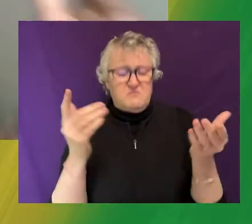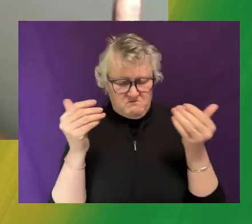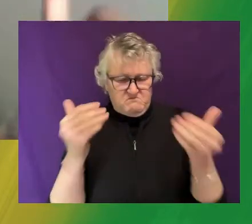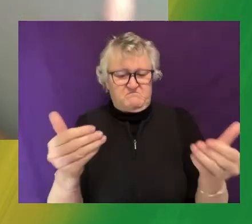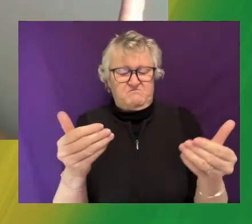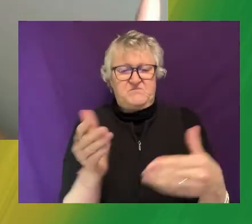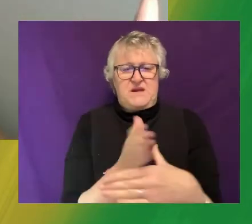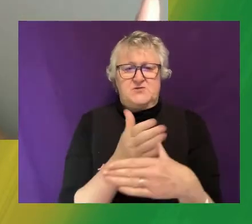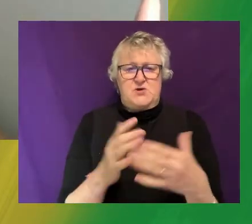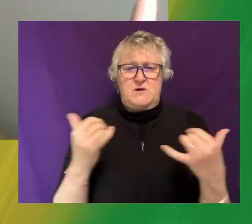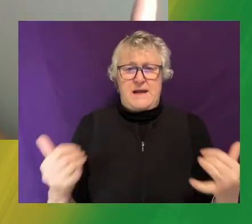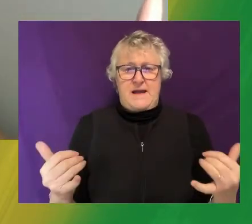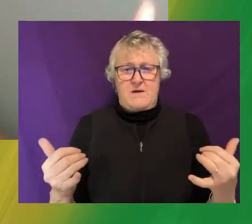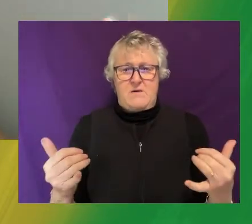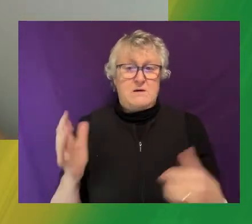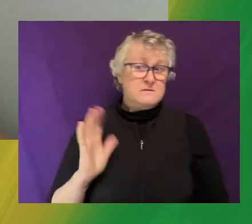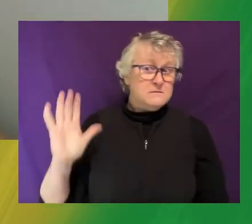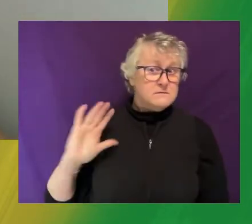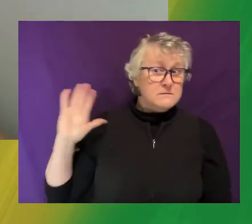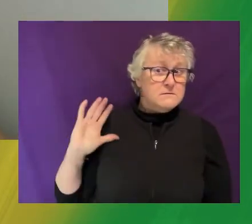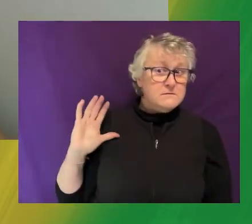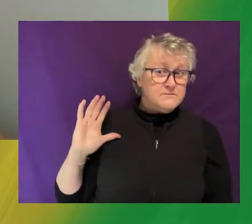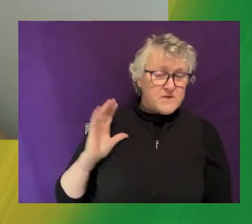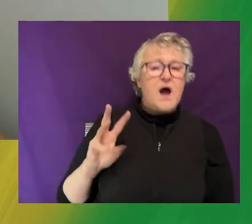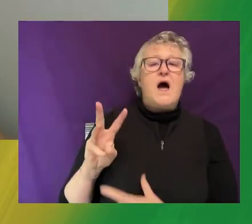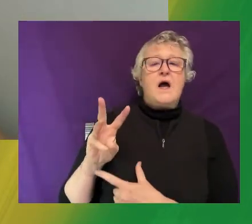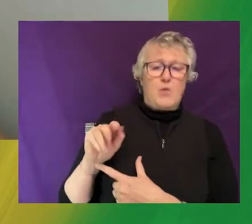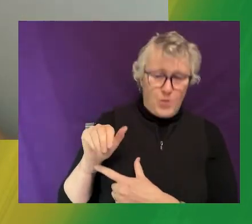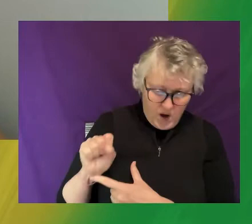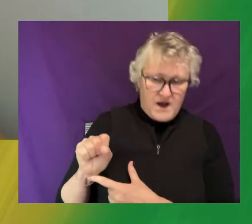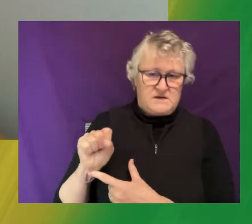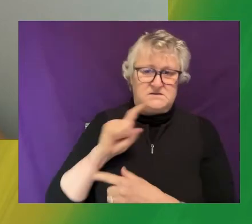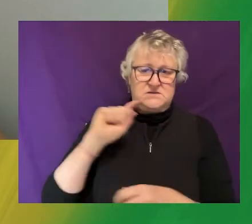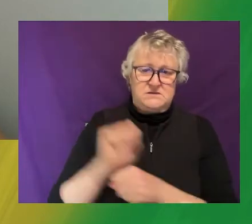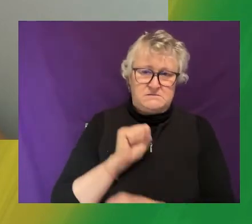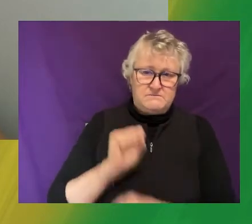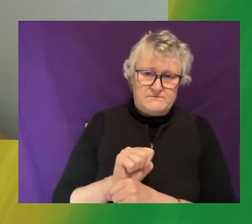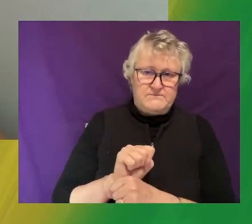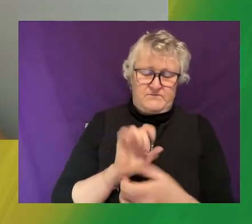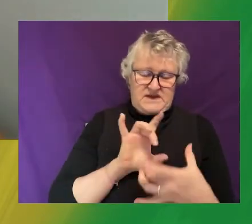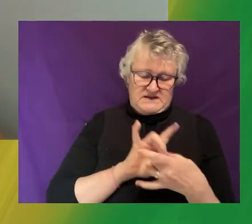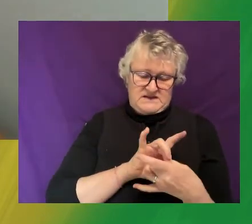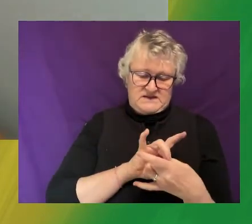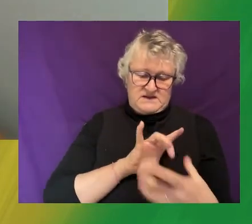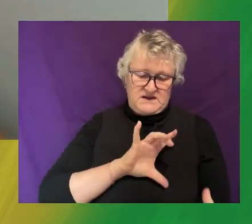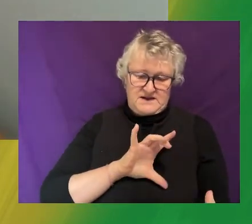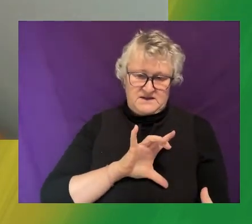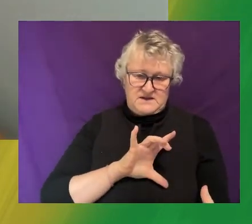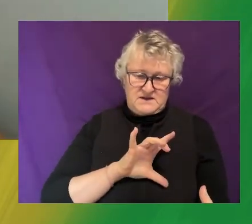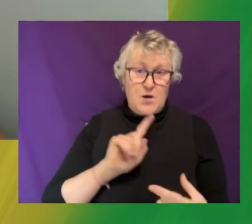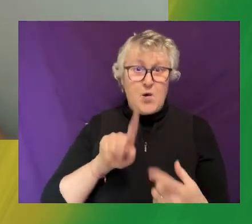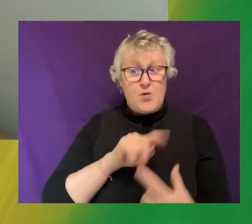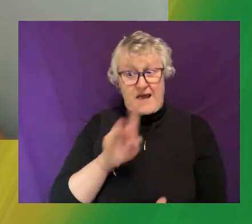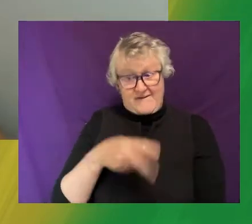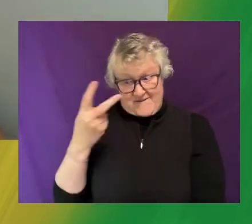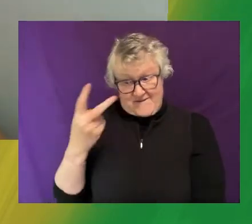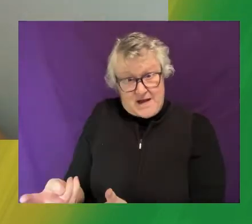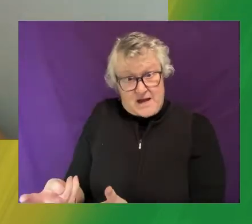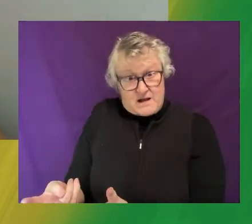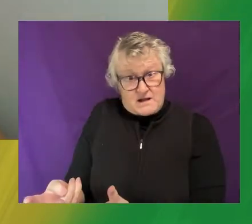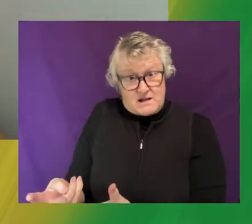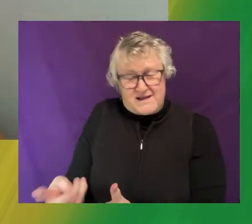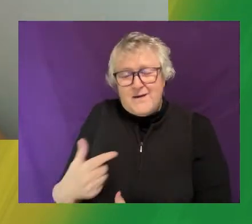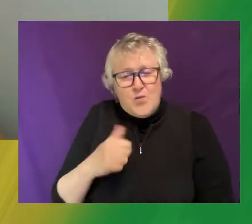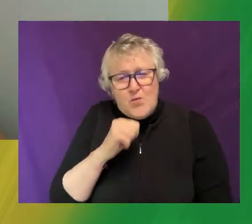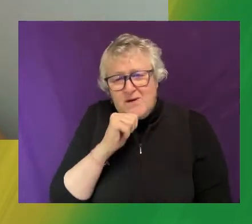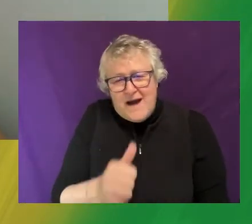was disconnected. And when I fell down, when I hit the ground, it wasn't old age that wore me out.